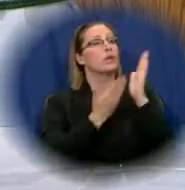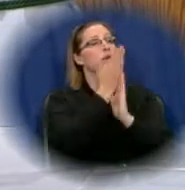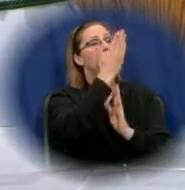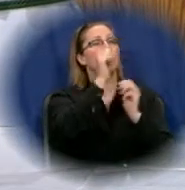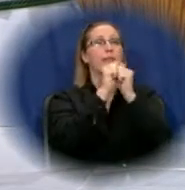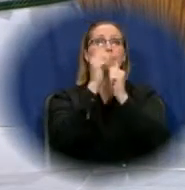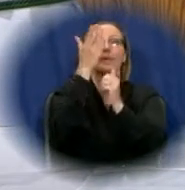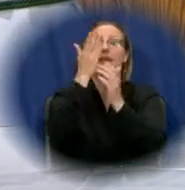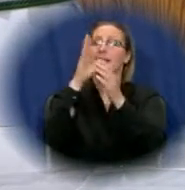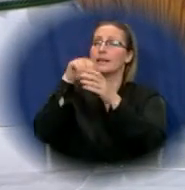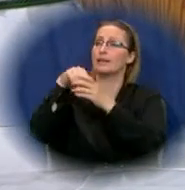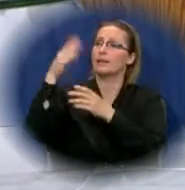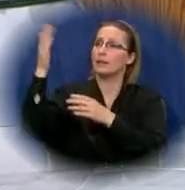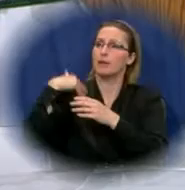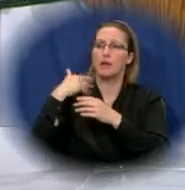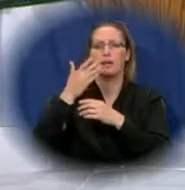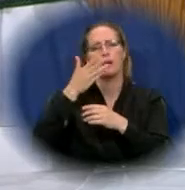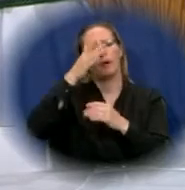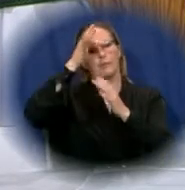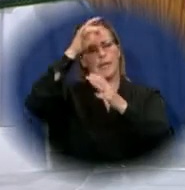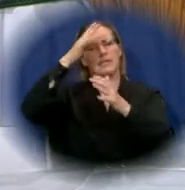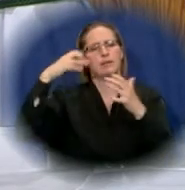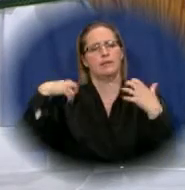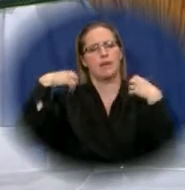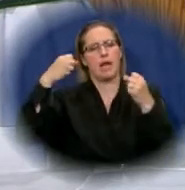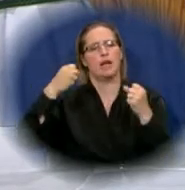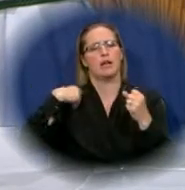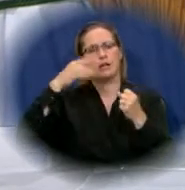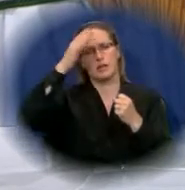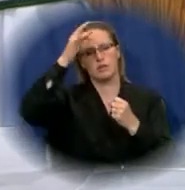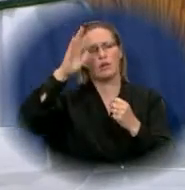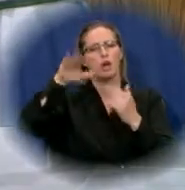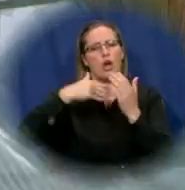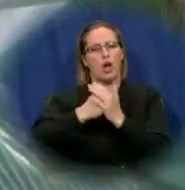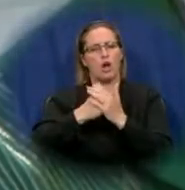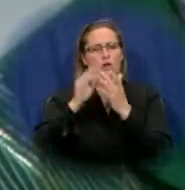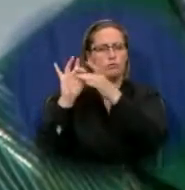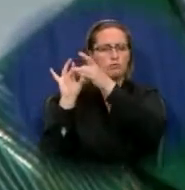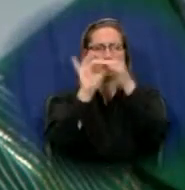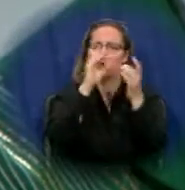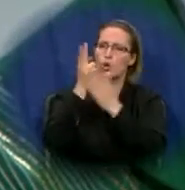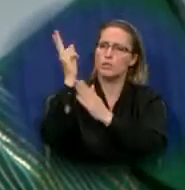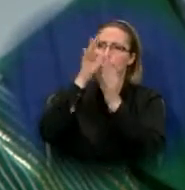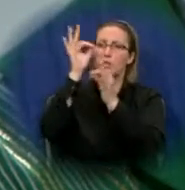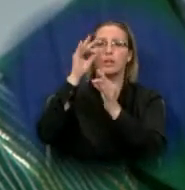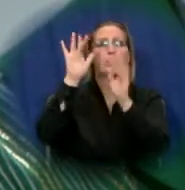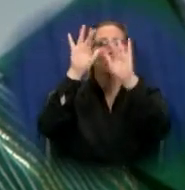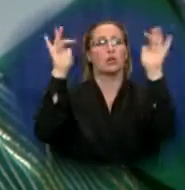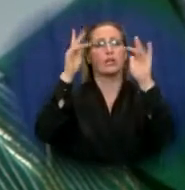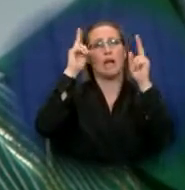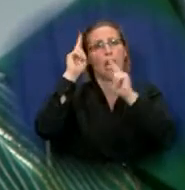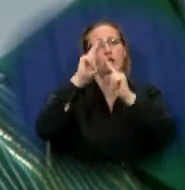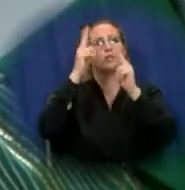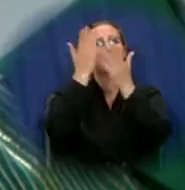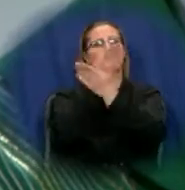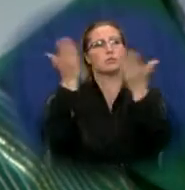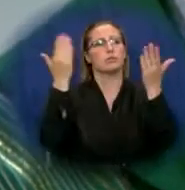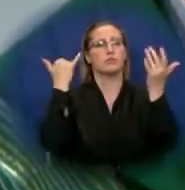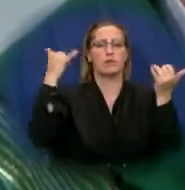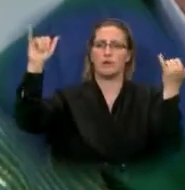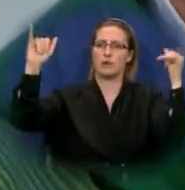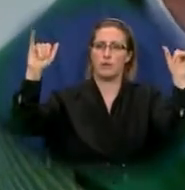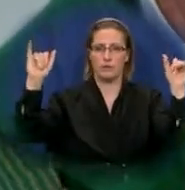Through him, with him, and in him, O God, Almighty Father, in the unity of the Holy Spirit, all glory and honor is yours forever and